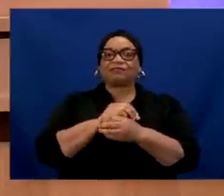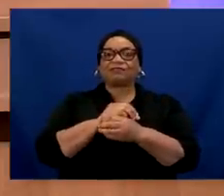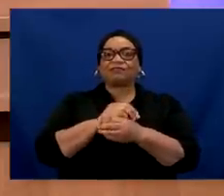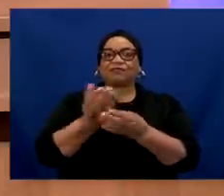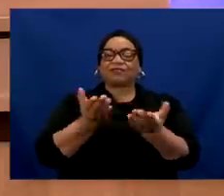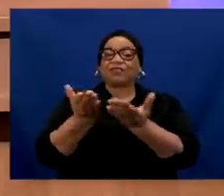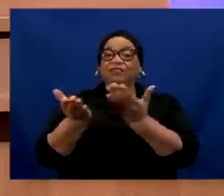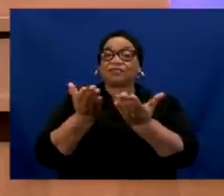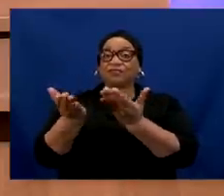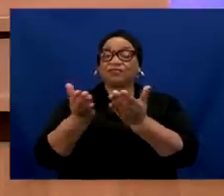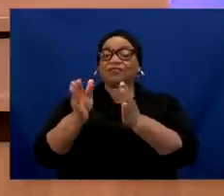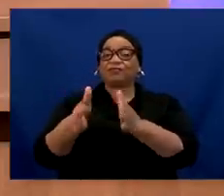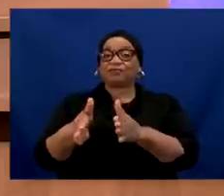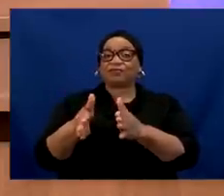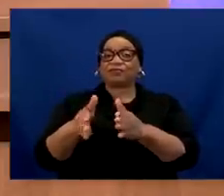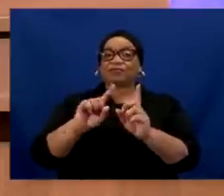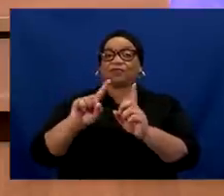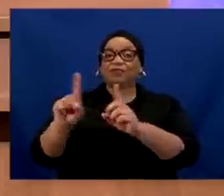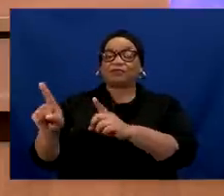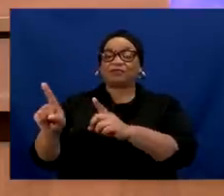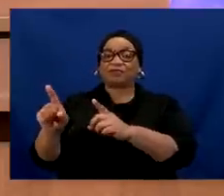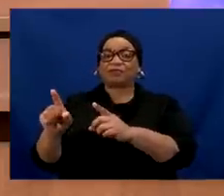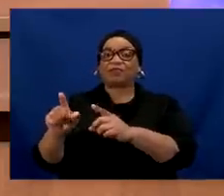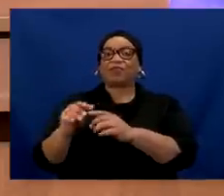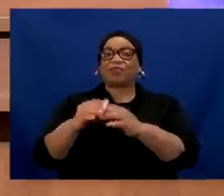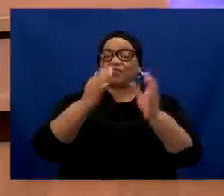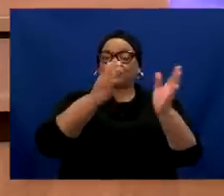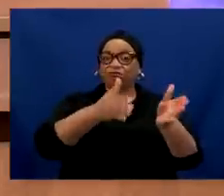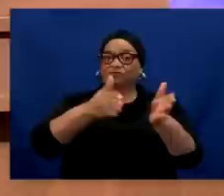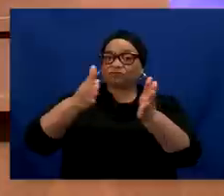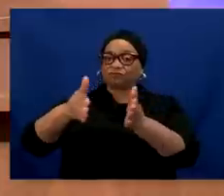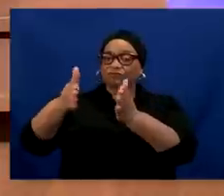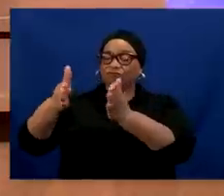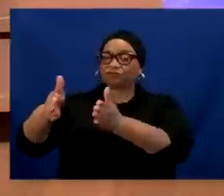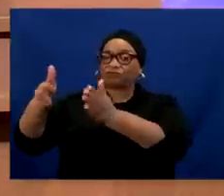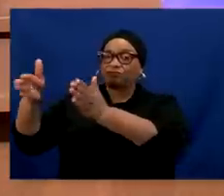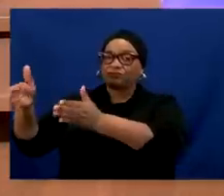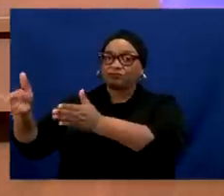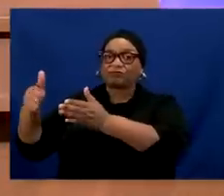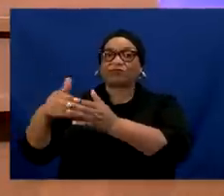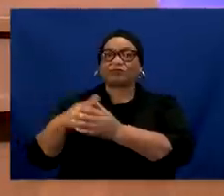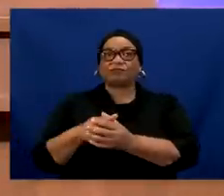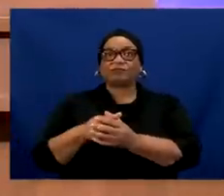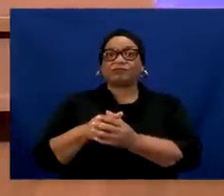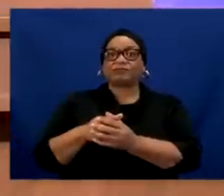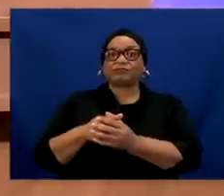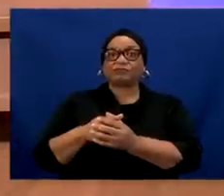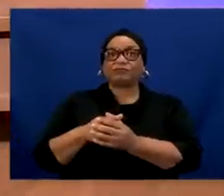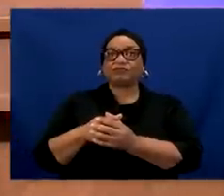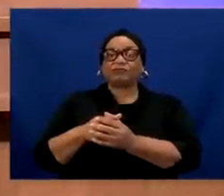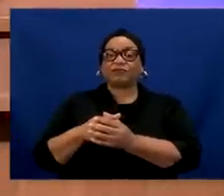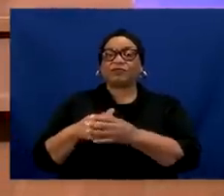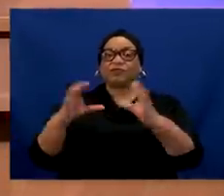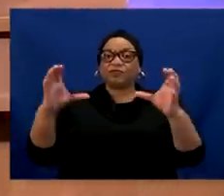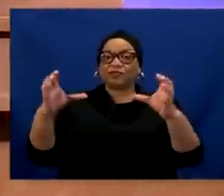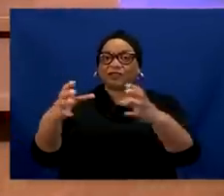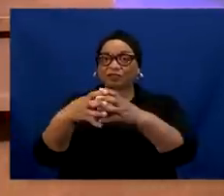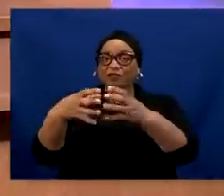orderly fashion. We're trying to still maintain some distance one from another, unless you're in that